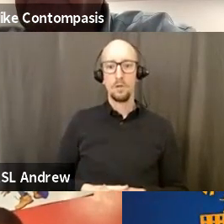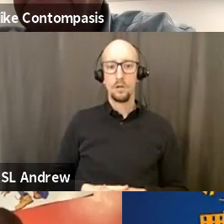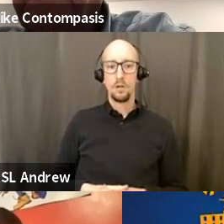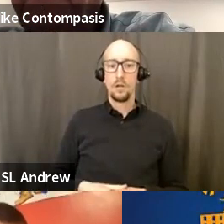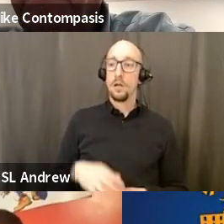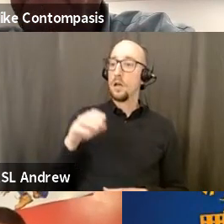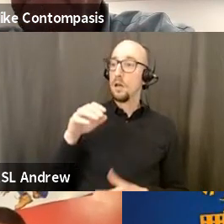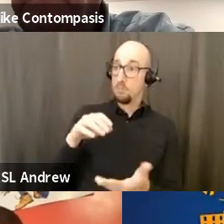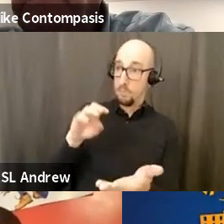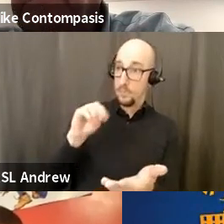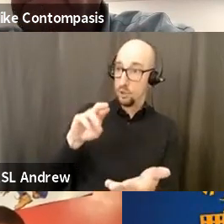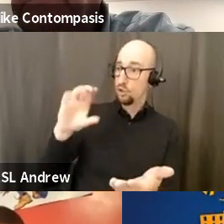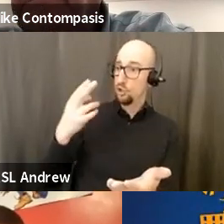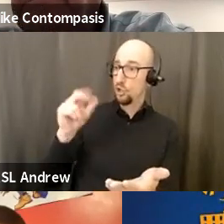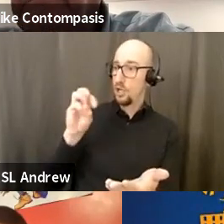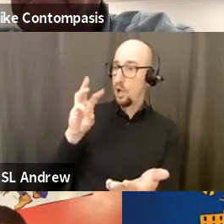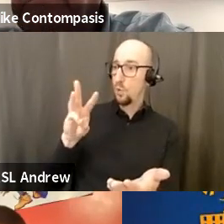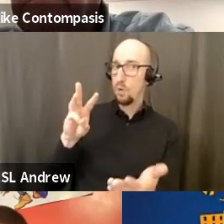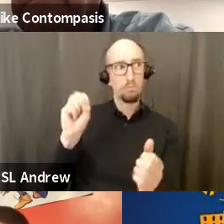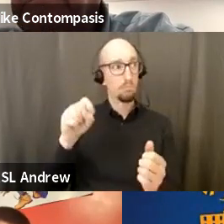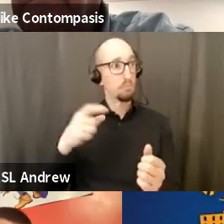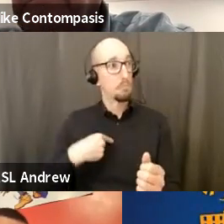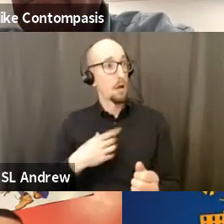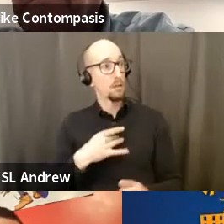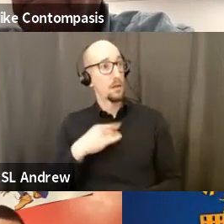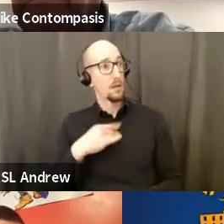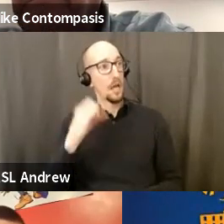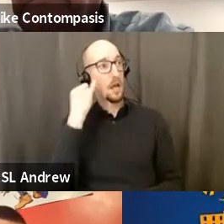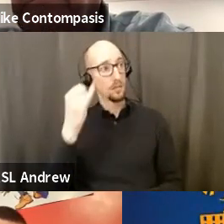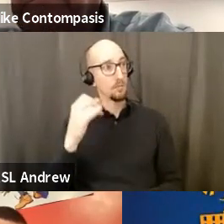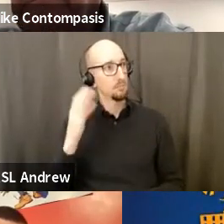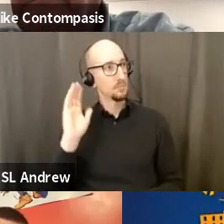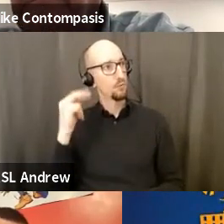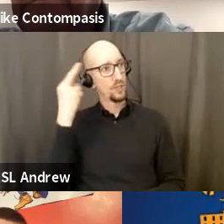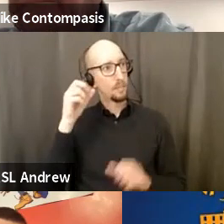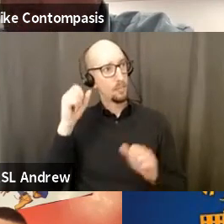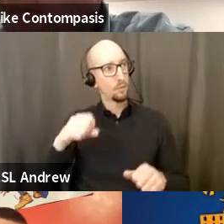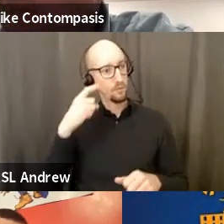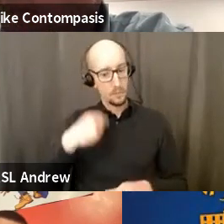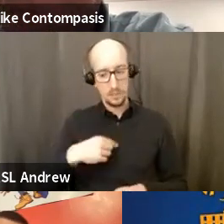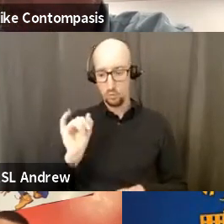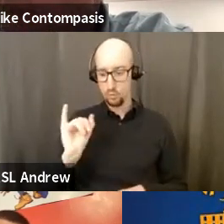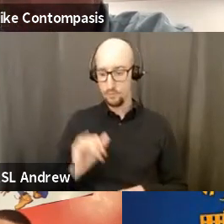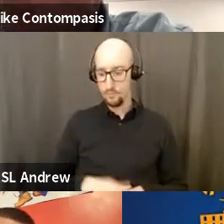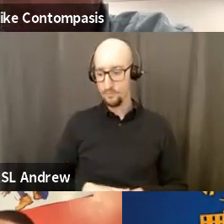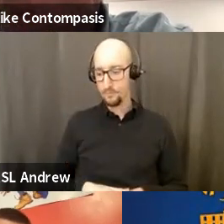Mr. Chernow? No, that also sounds reasonable to me. I think we should